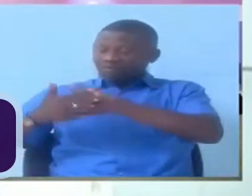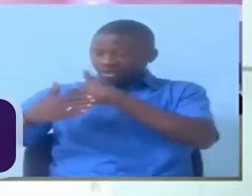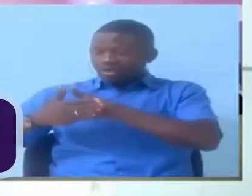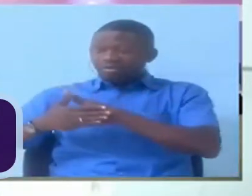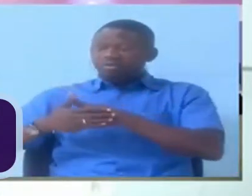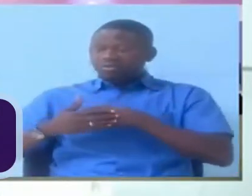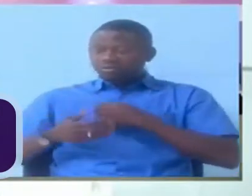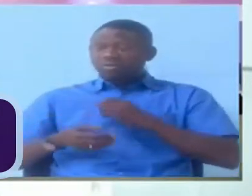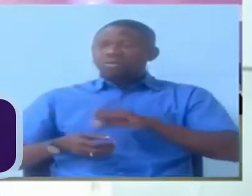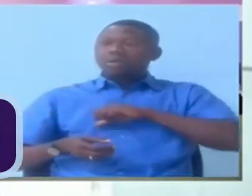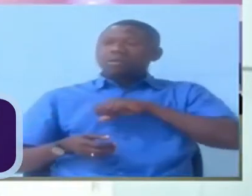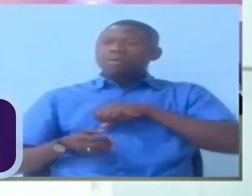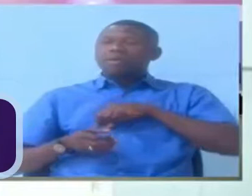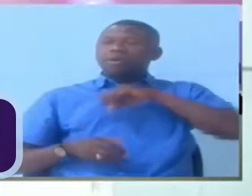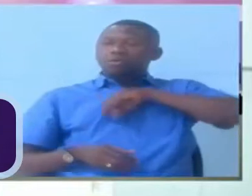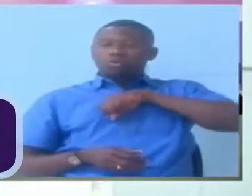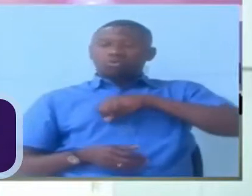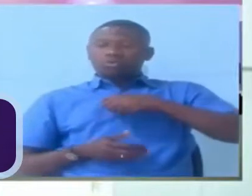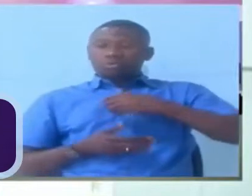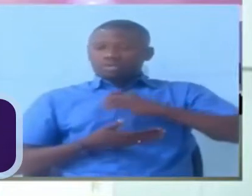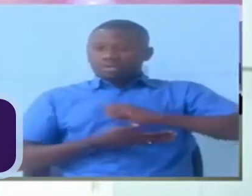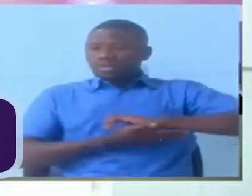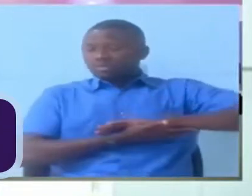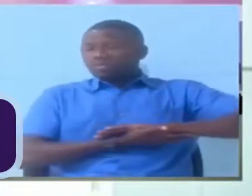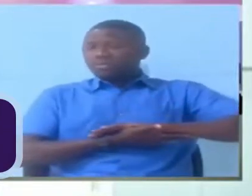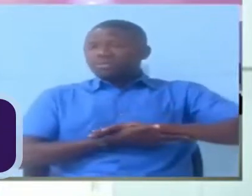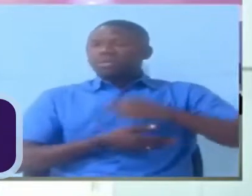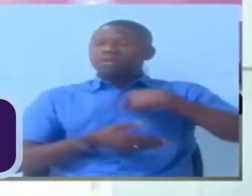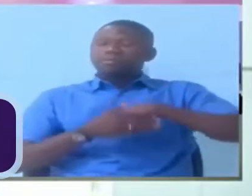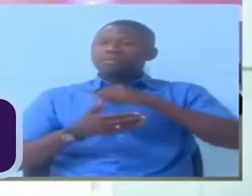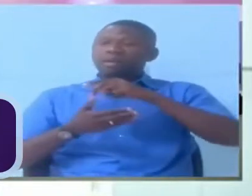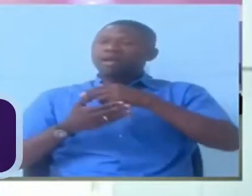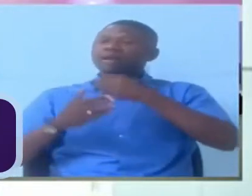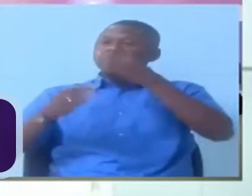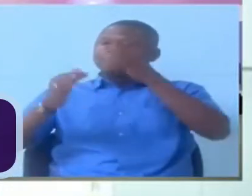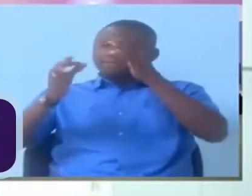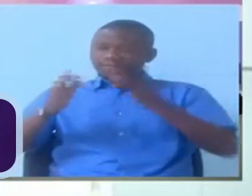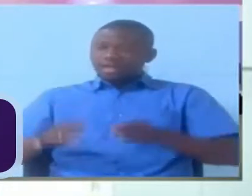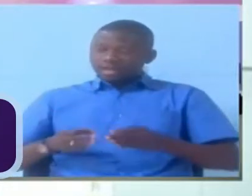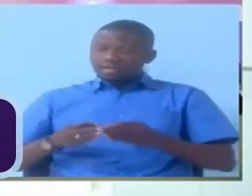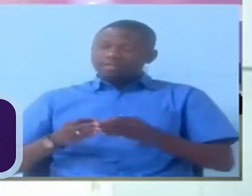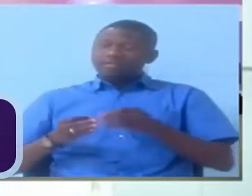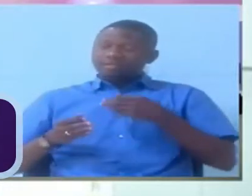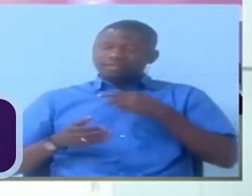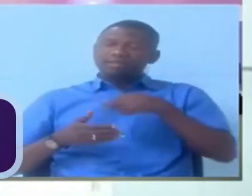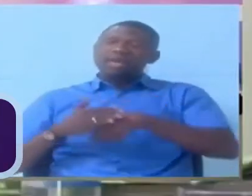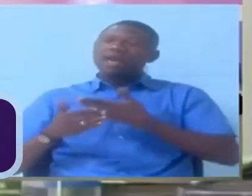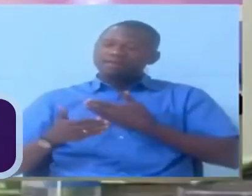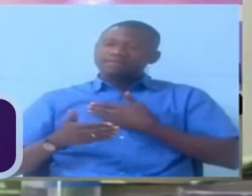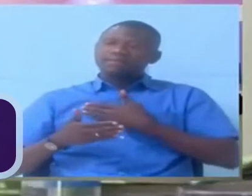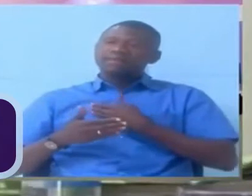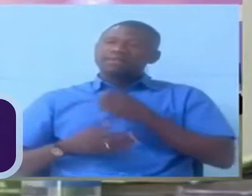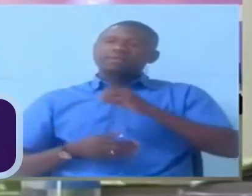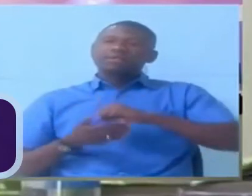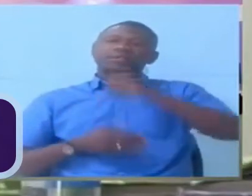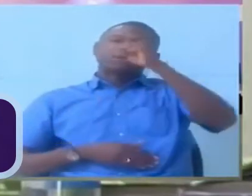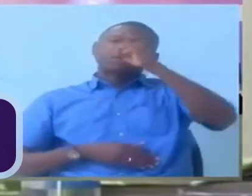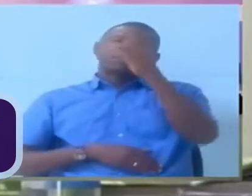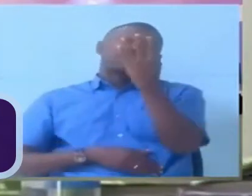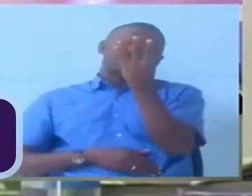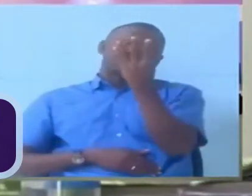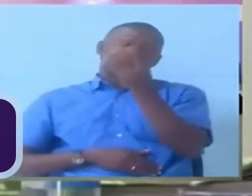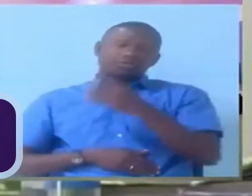And it is surprising that you did O levels. Ndaketa. And you did not understand the system. Wakata